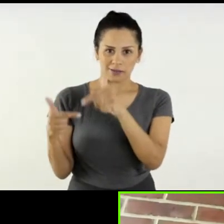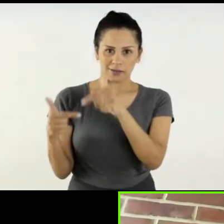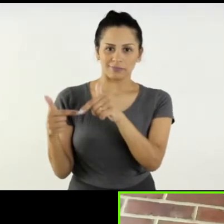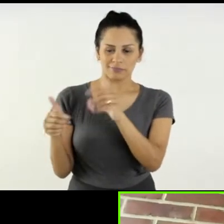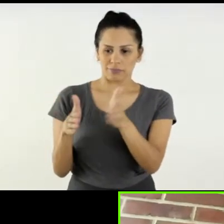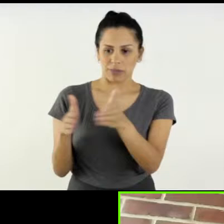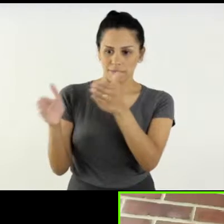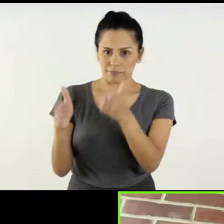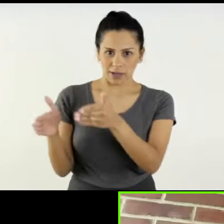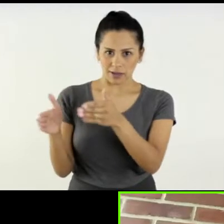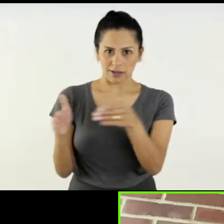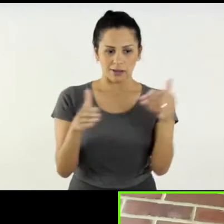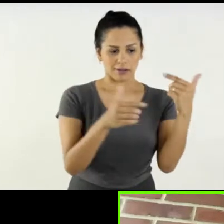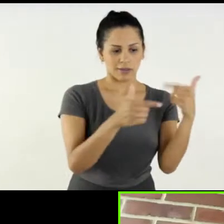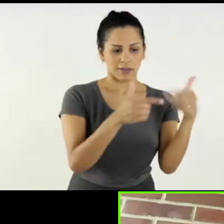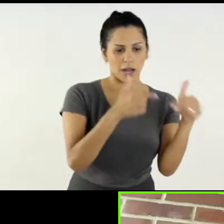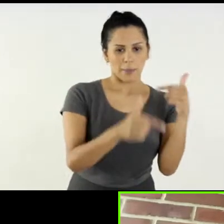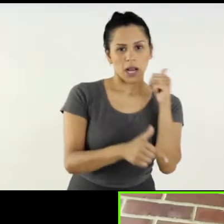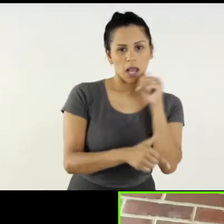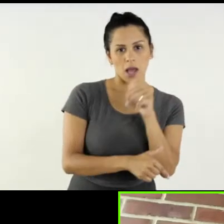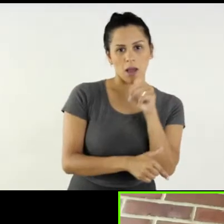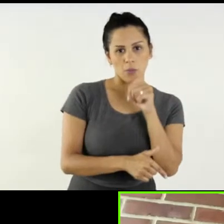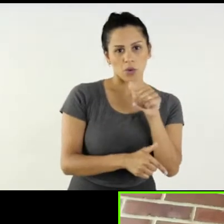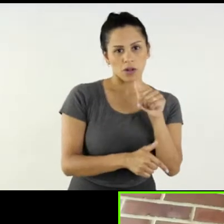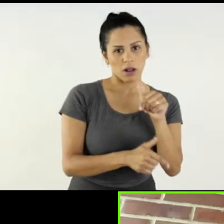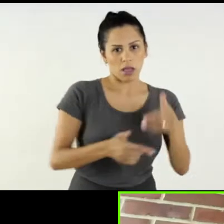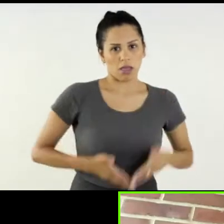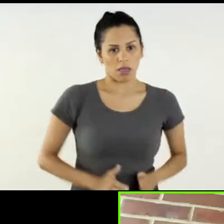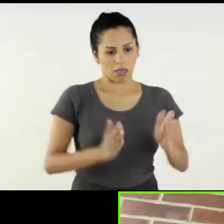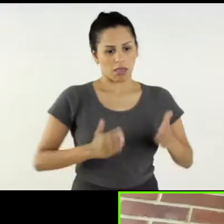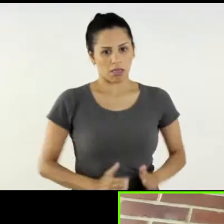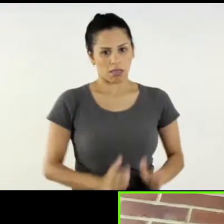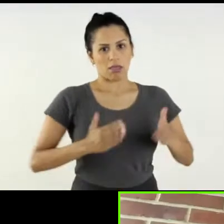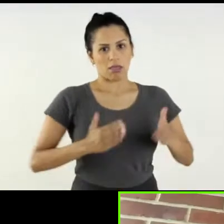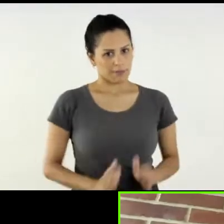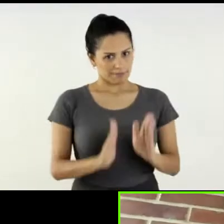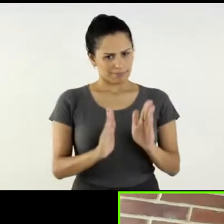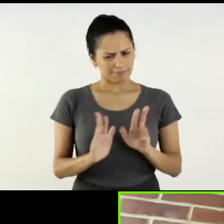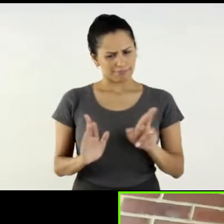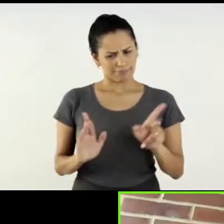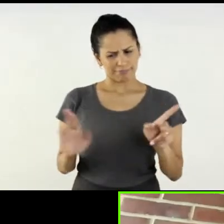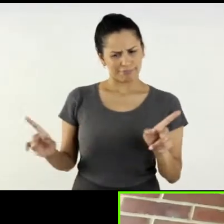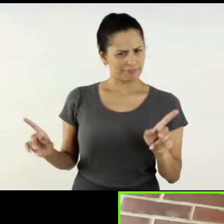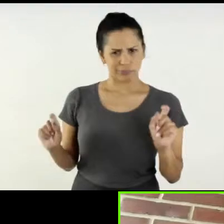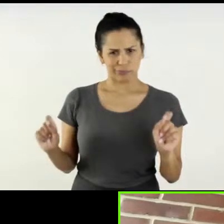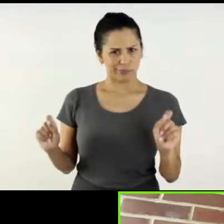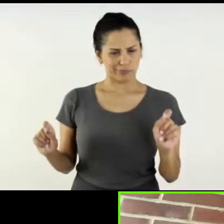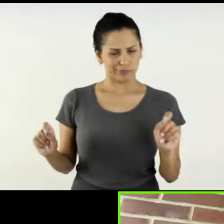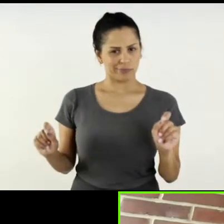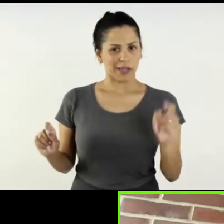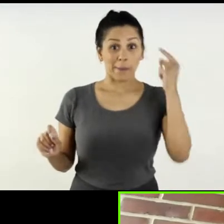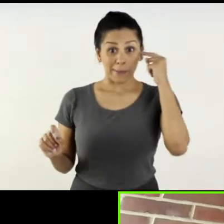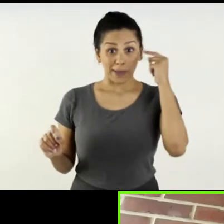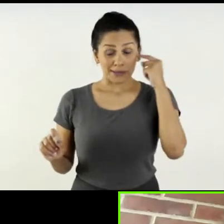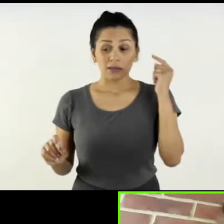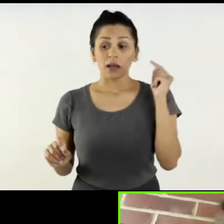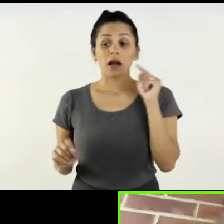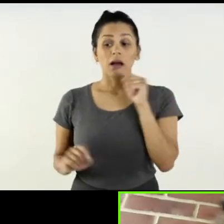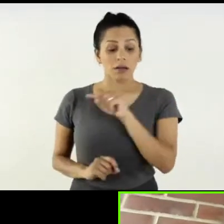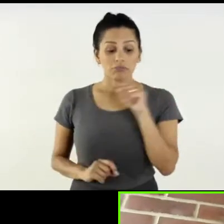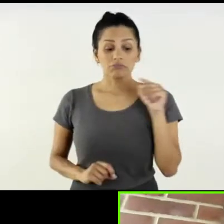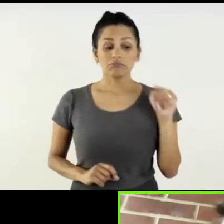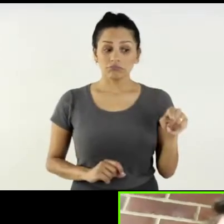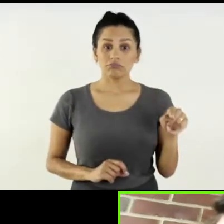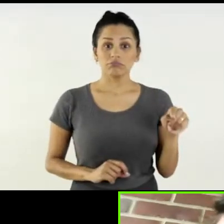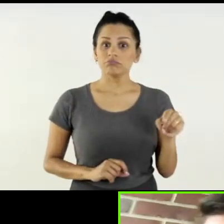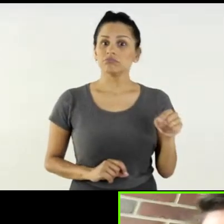only to be making that work, but to be entering it into a kind of commercial space. I mean, granted, a museum, you know, it does not belong to